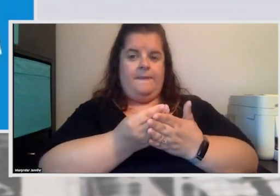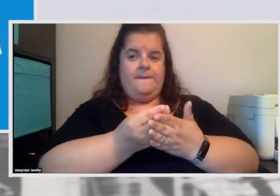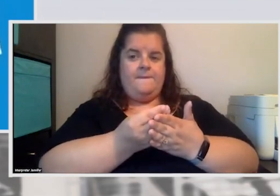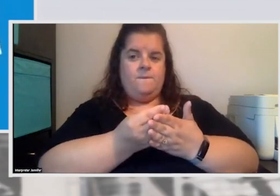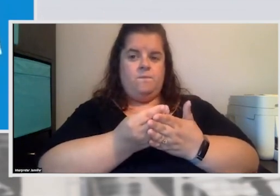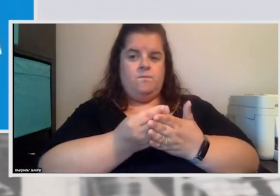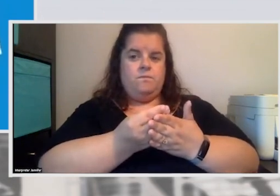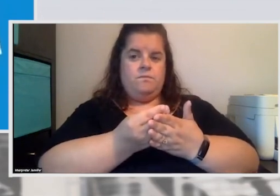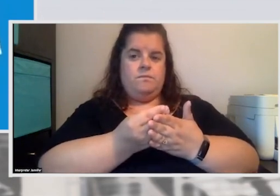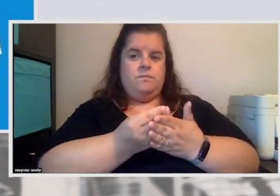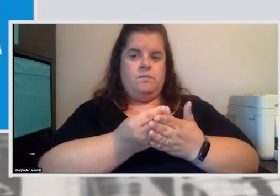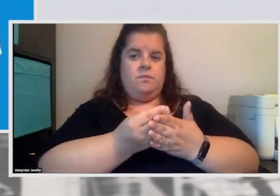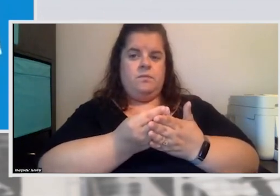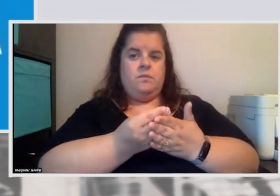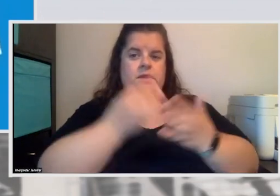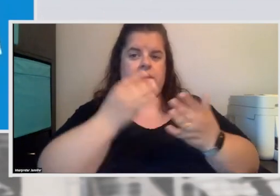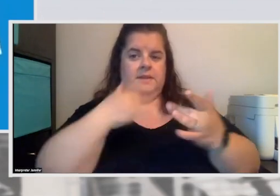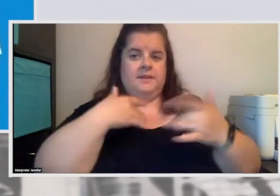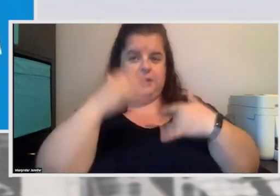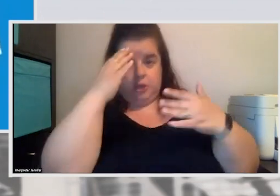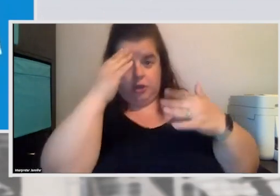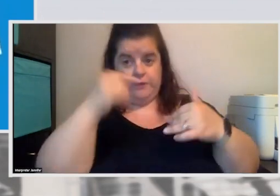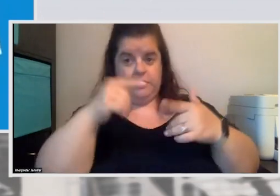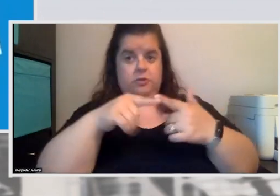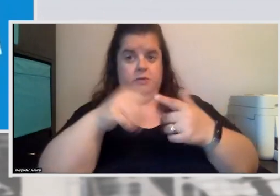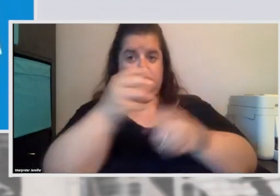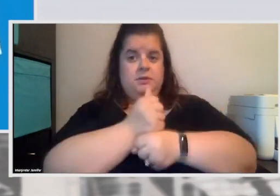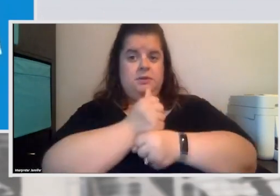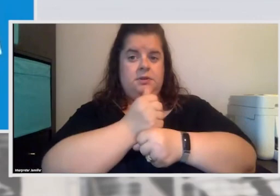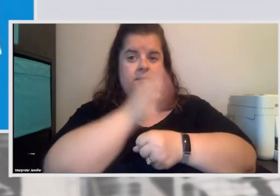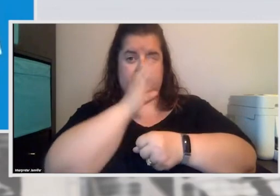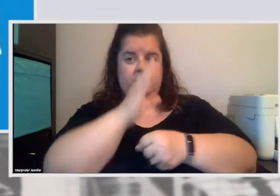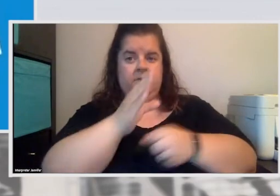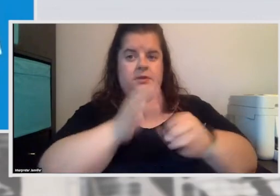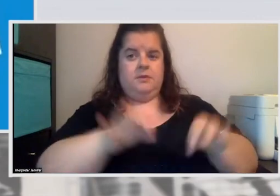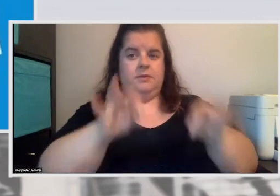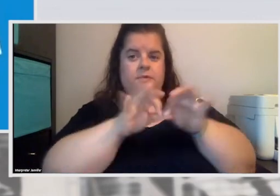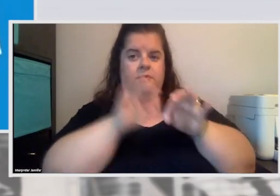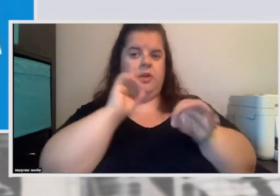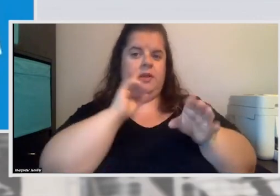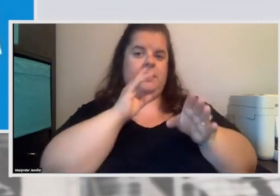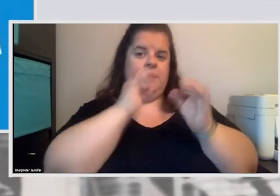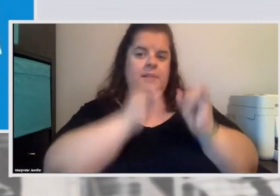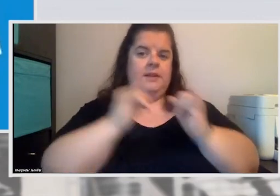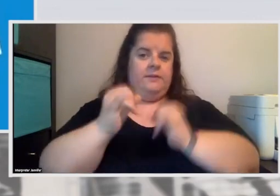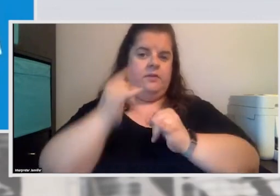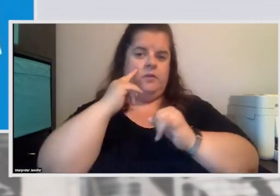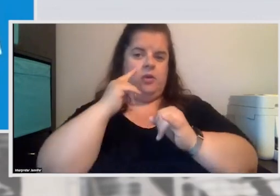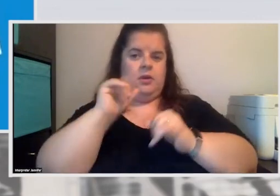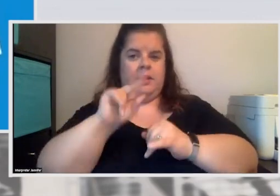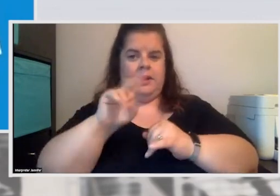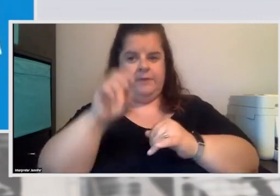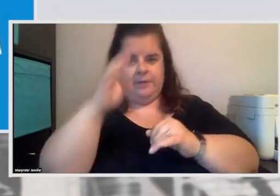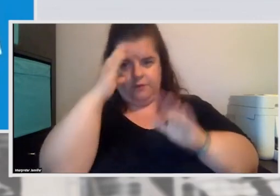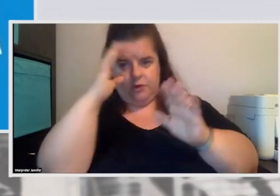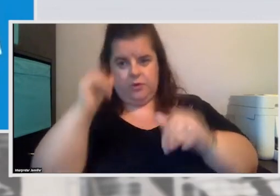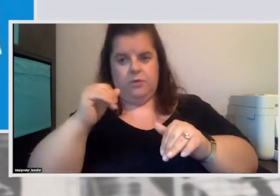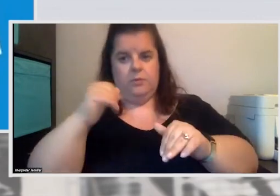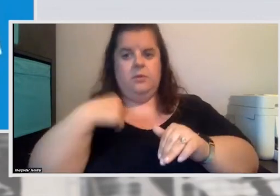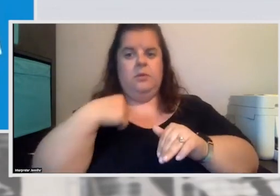excited and hopeful to receive as the direct support of the individual Avenues of Hope, the answer is yes. We will plan,